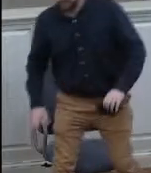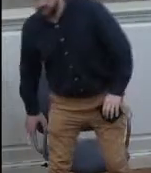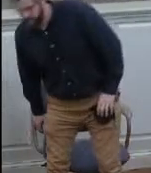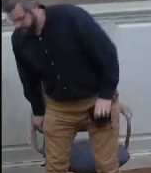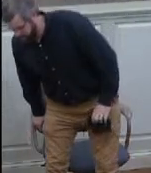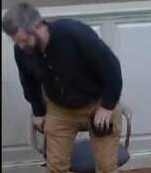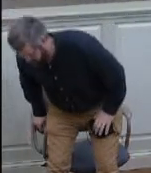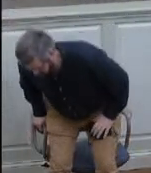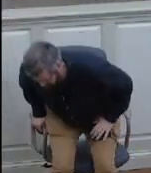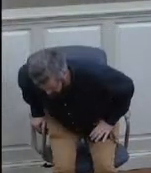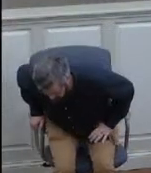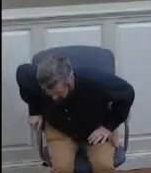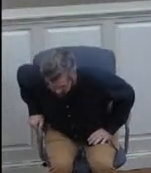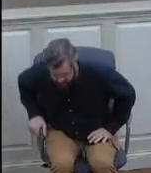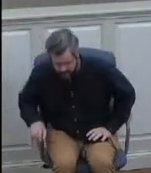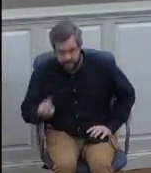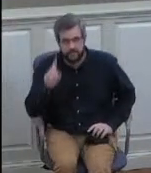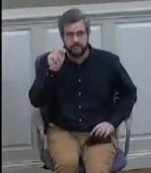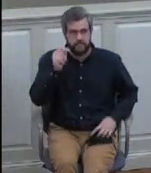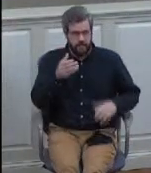away, actually.